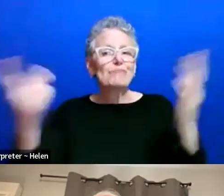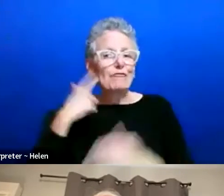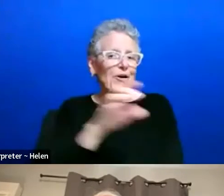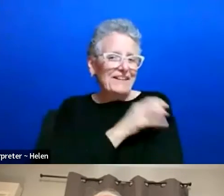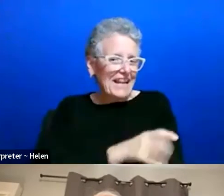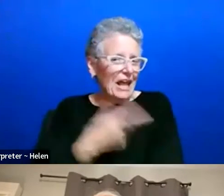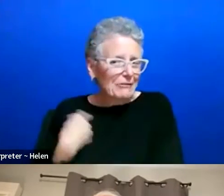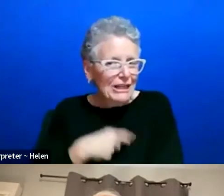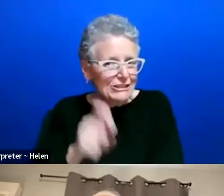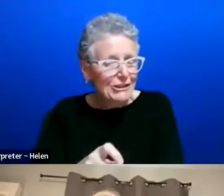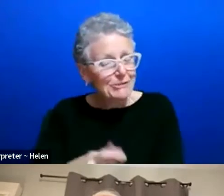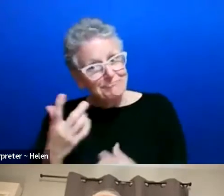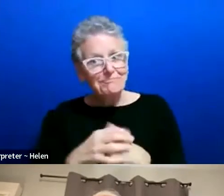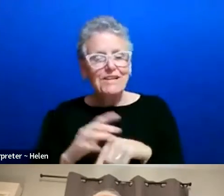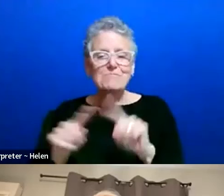So,